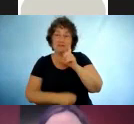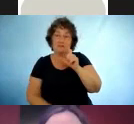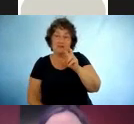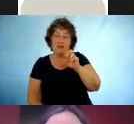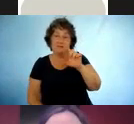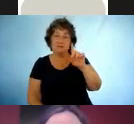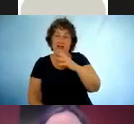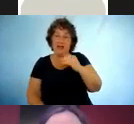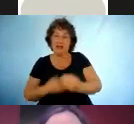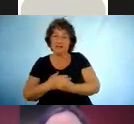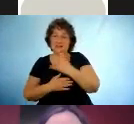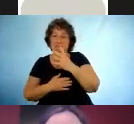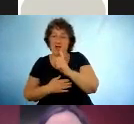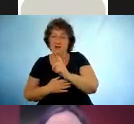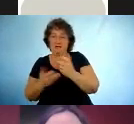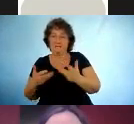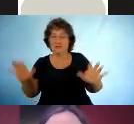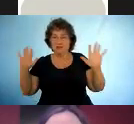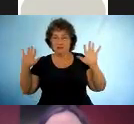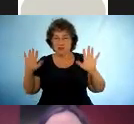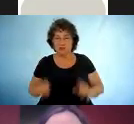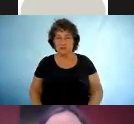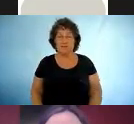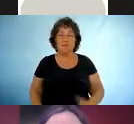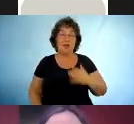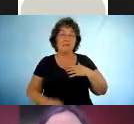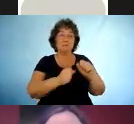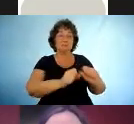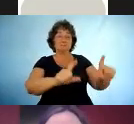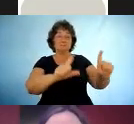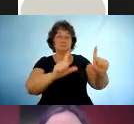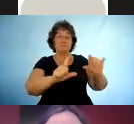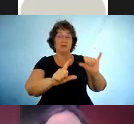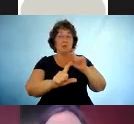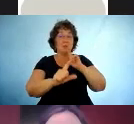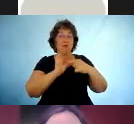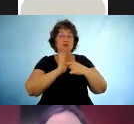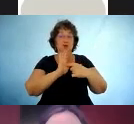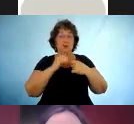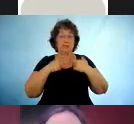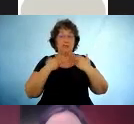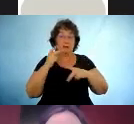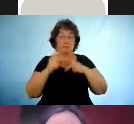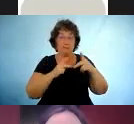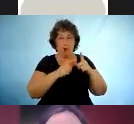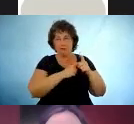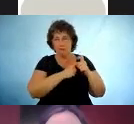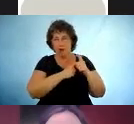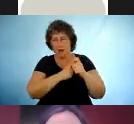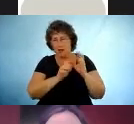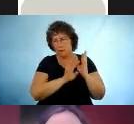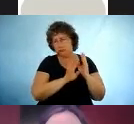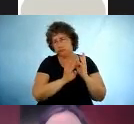clear. On my screen is a silhouette of young people running, and I'm going to get started.